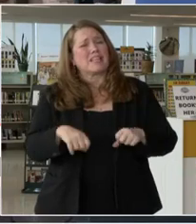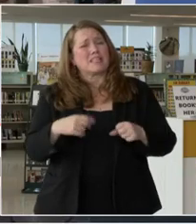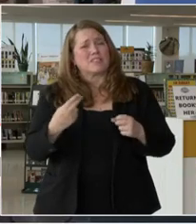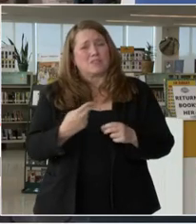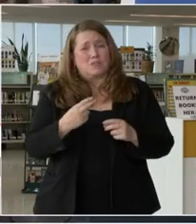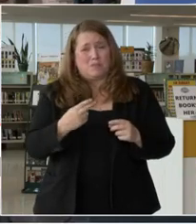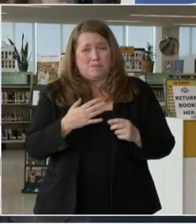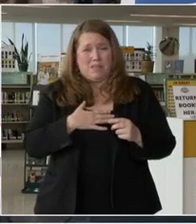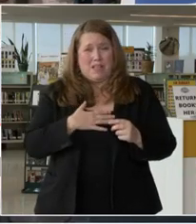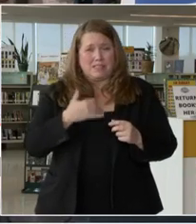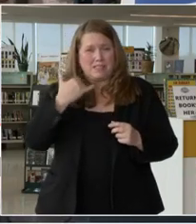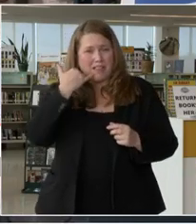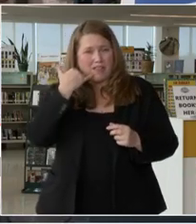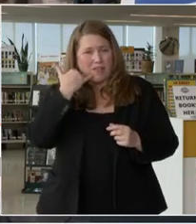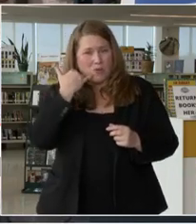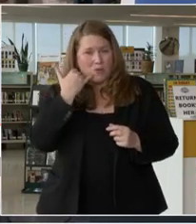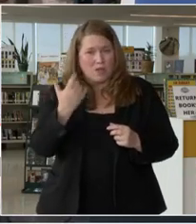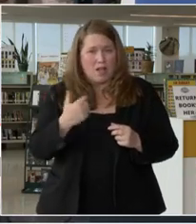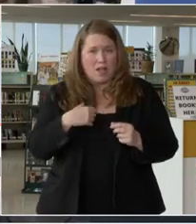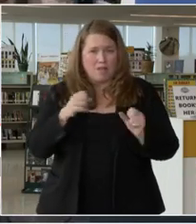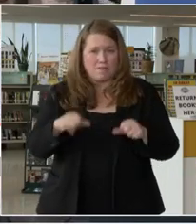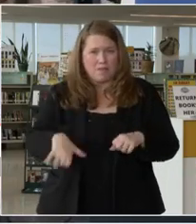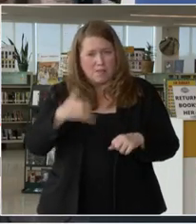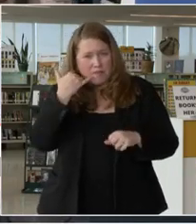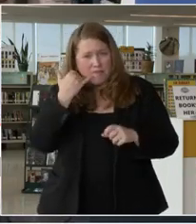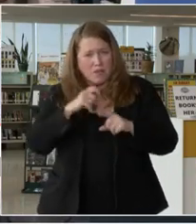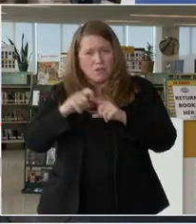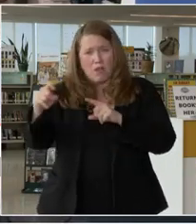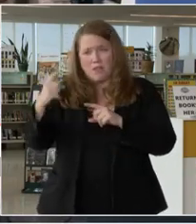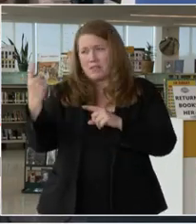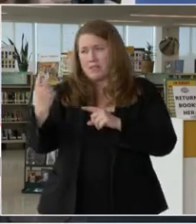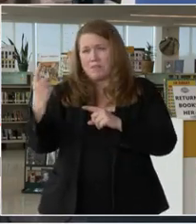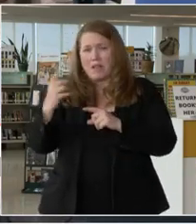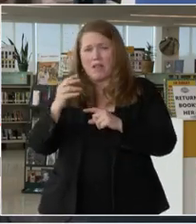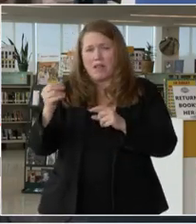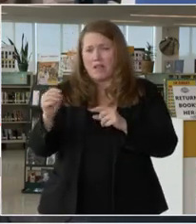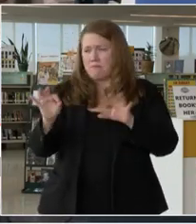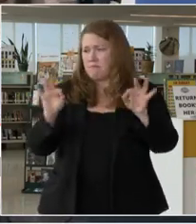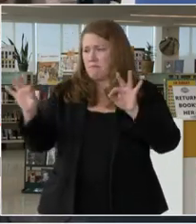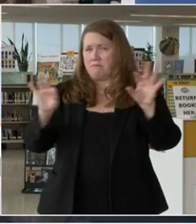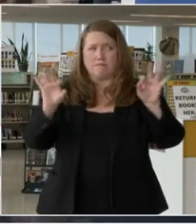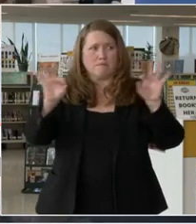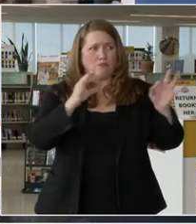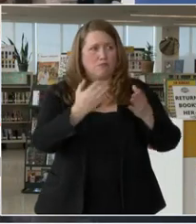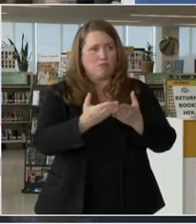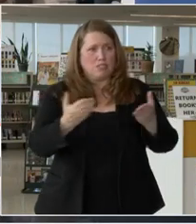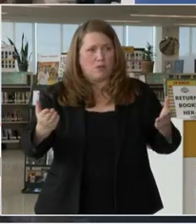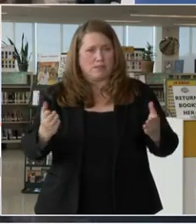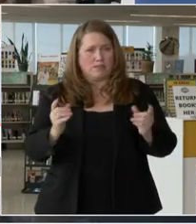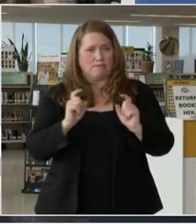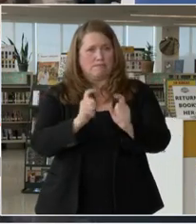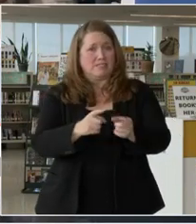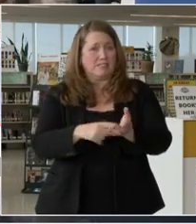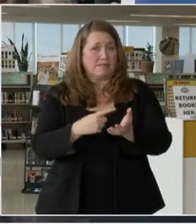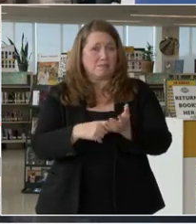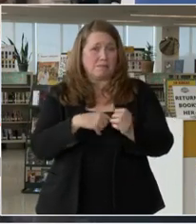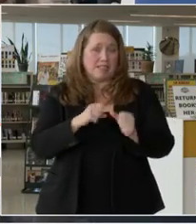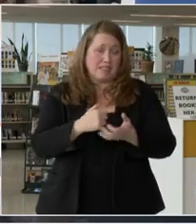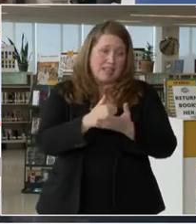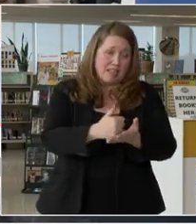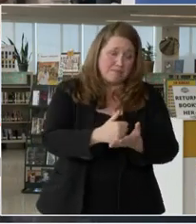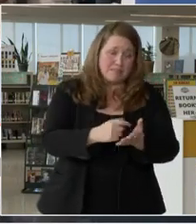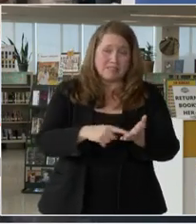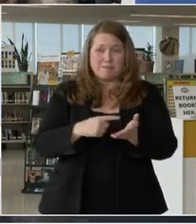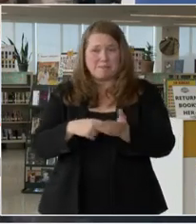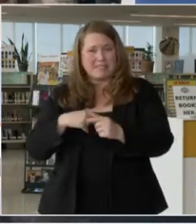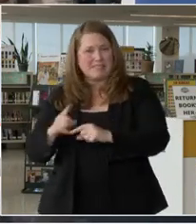is my telephone, because I'm able to pick up the phone, connect people to resources. Sometimes, you know, I can help, sometimes I can't. But things